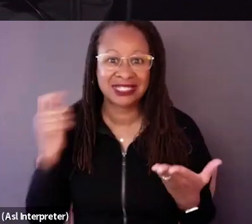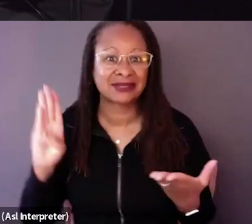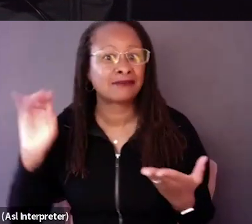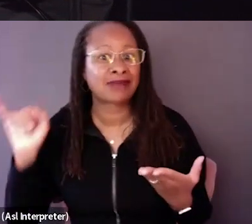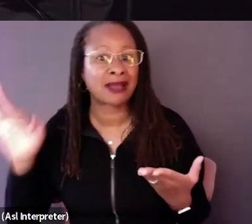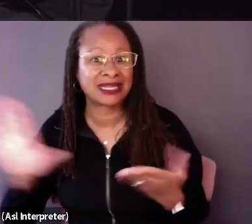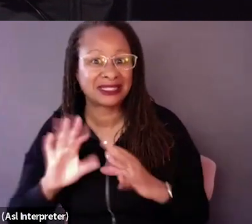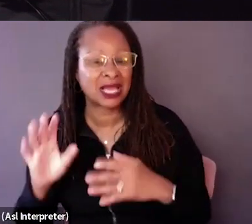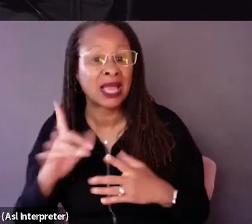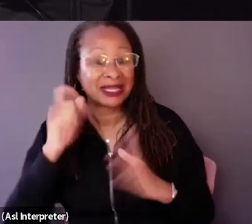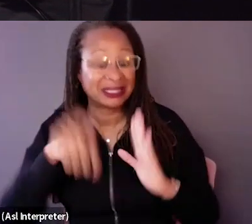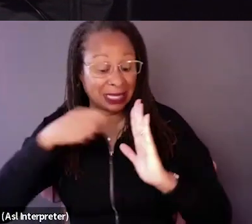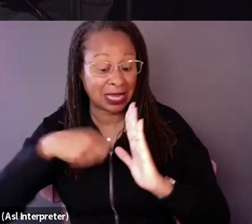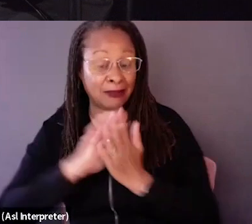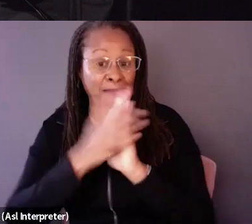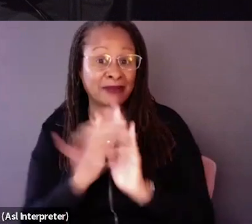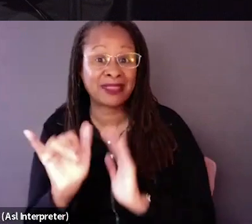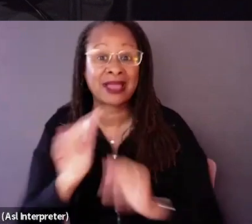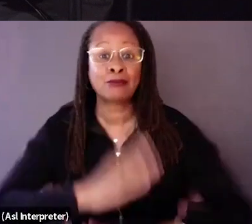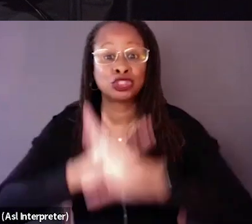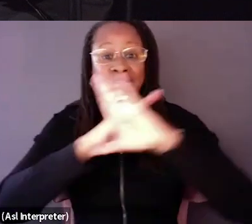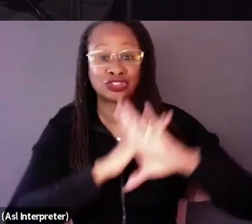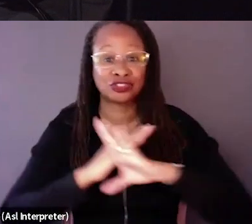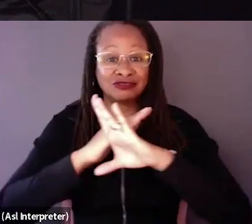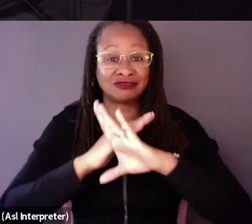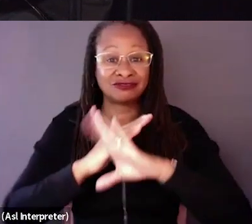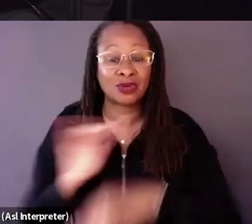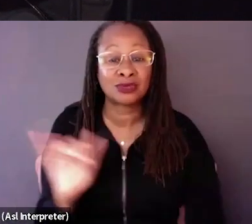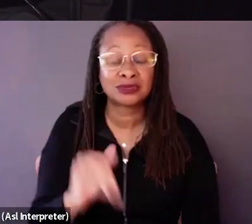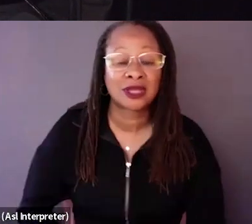opportunity. Until today, he says, this has been an opportunity